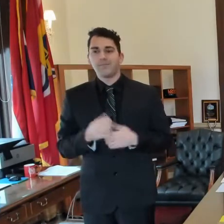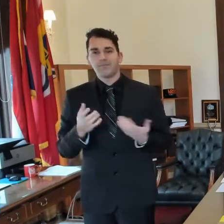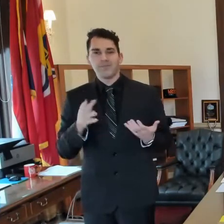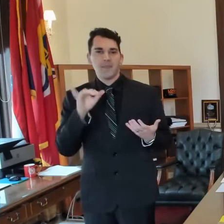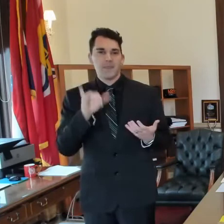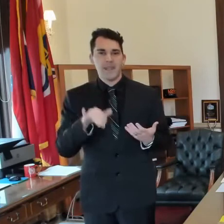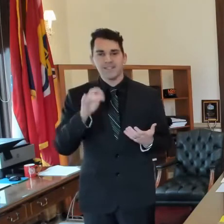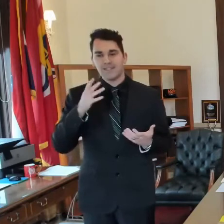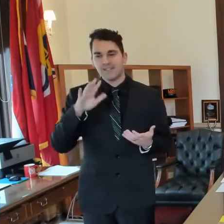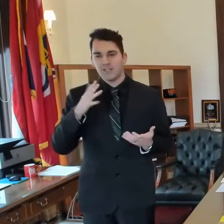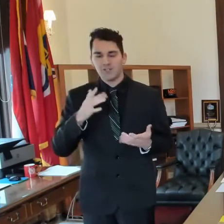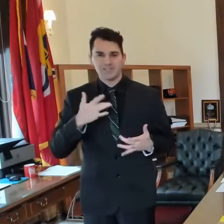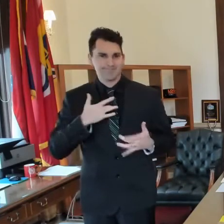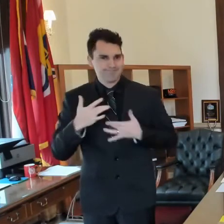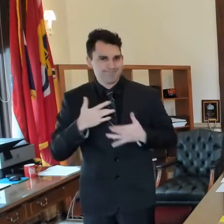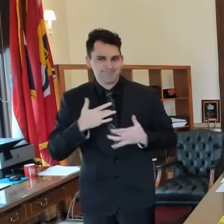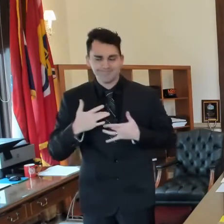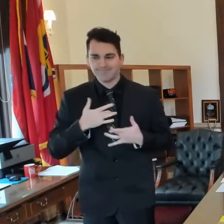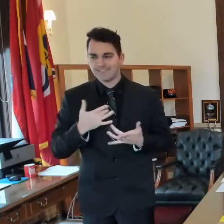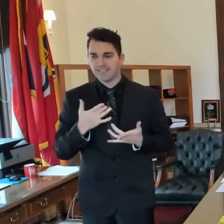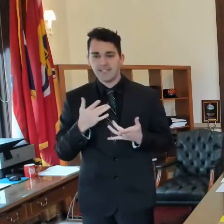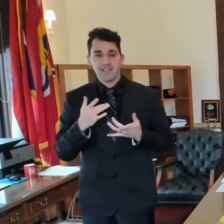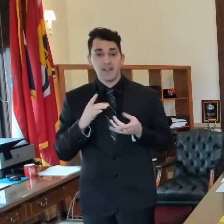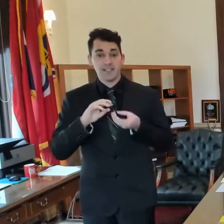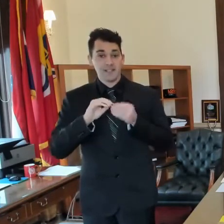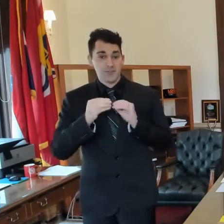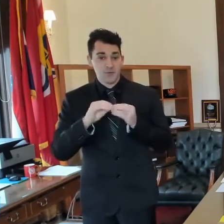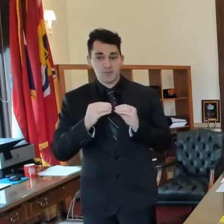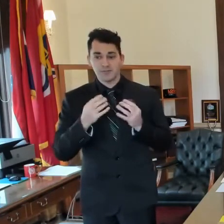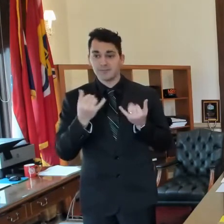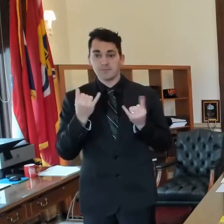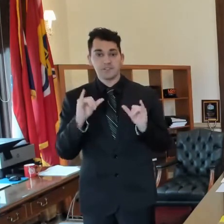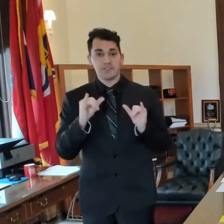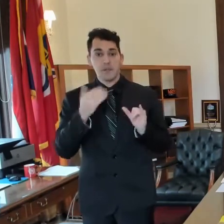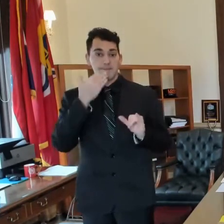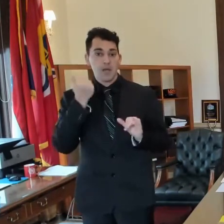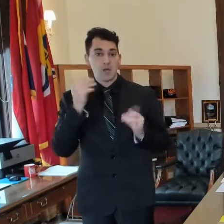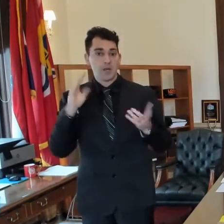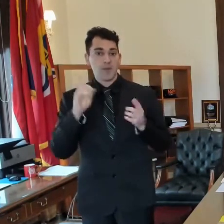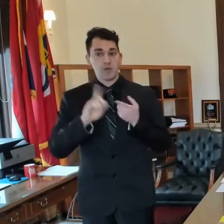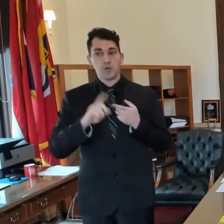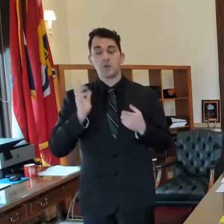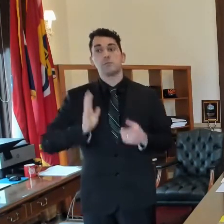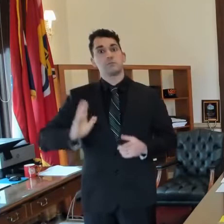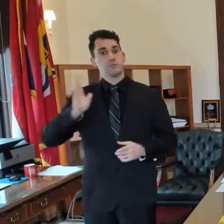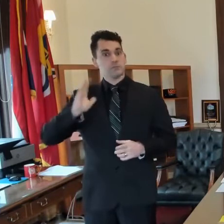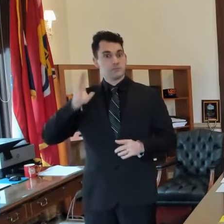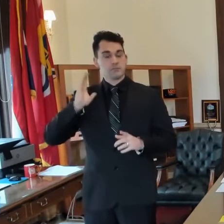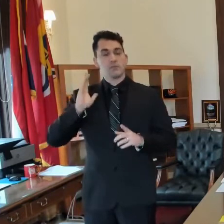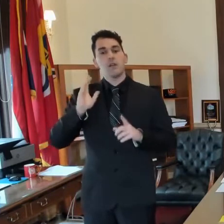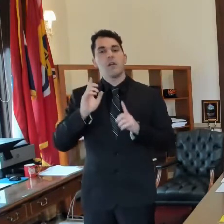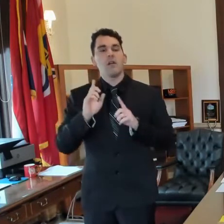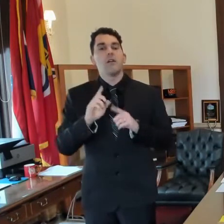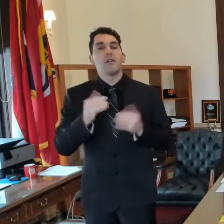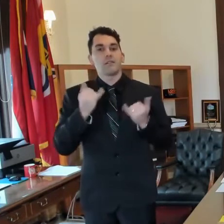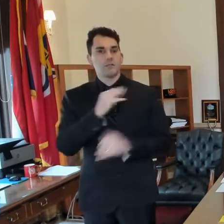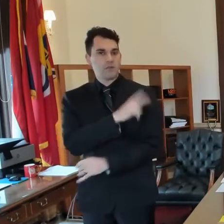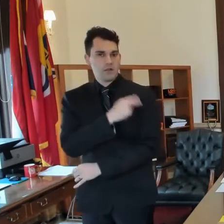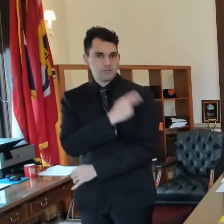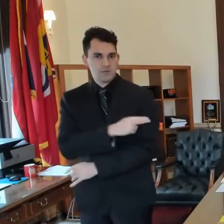concerning, even though the numbers are still much better than they were quite a while ago. Hospitalization